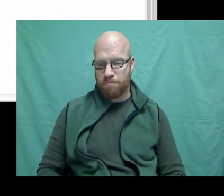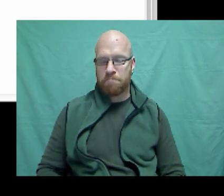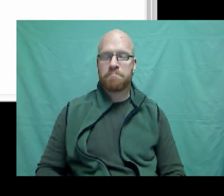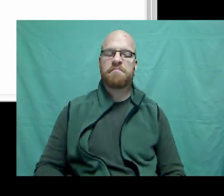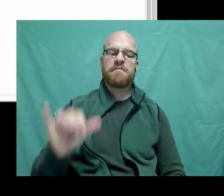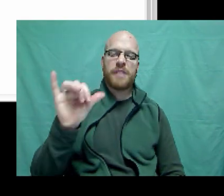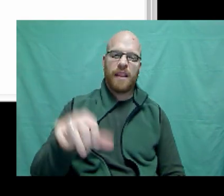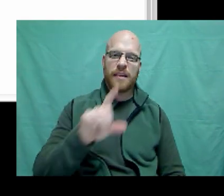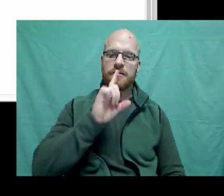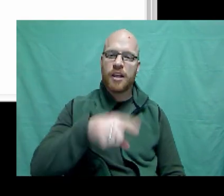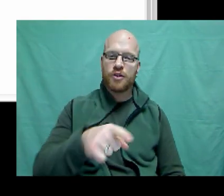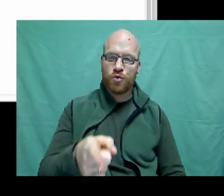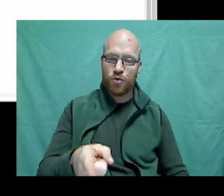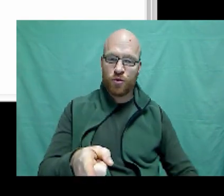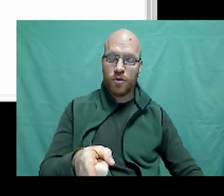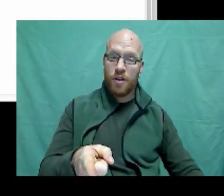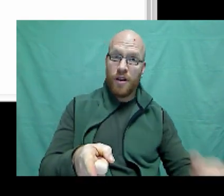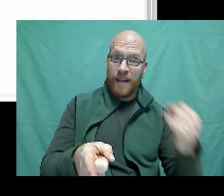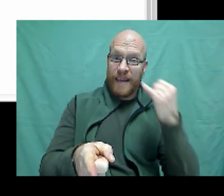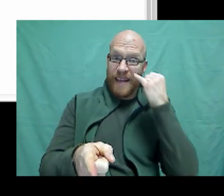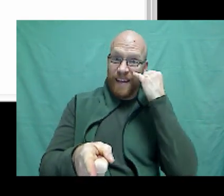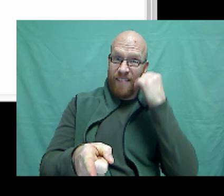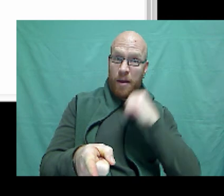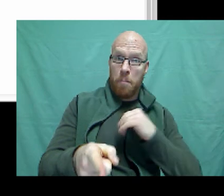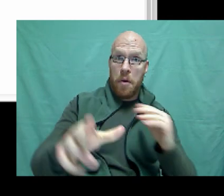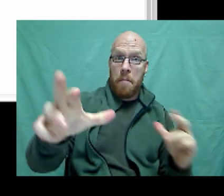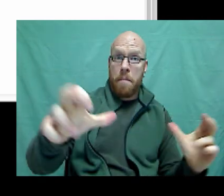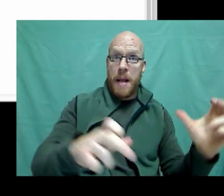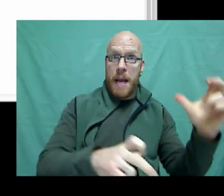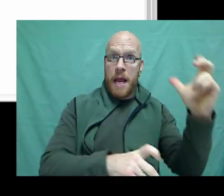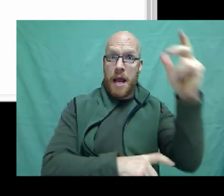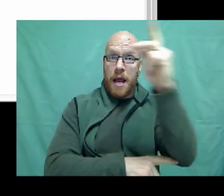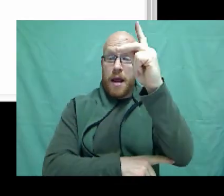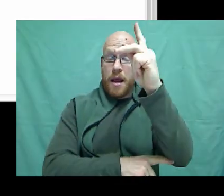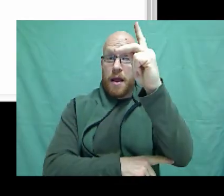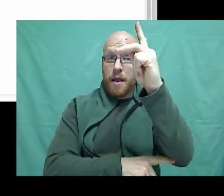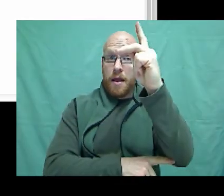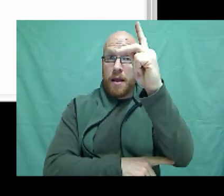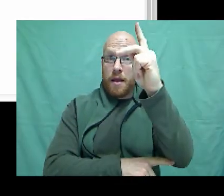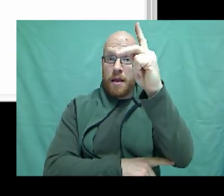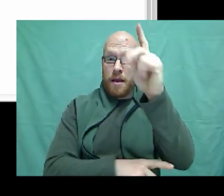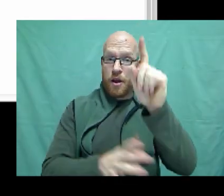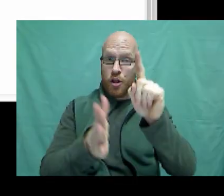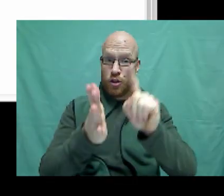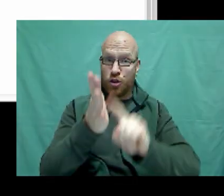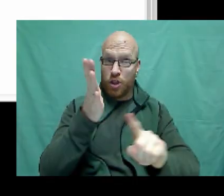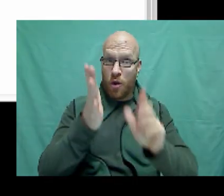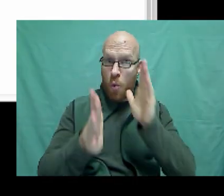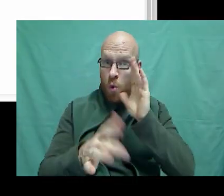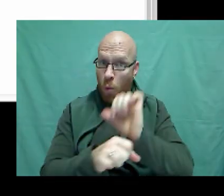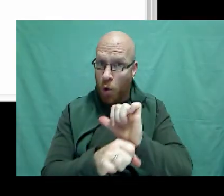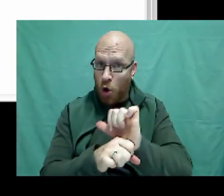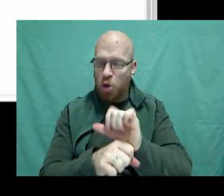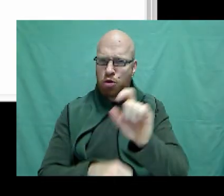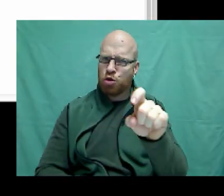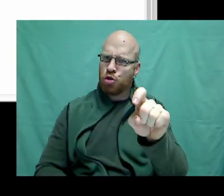And now that's our answer. X equals the positive and negative 2 times the square root of